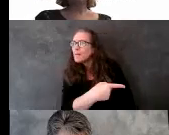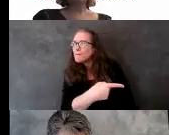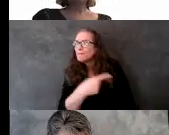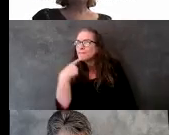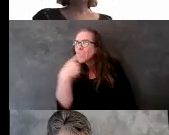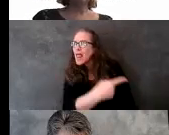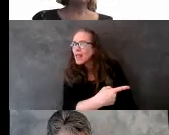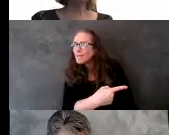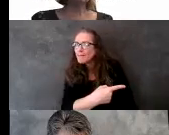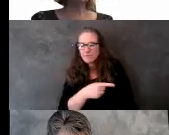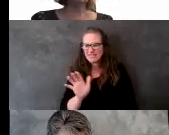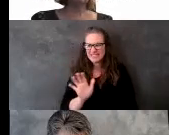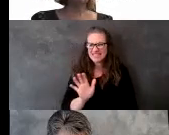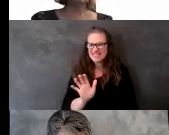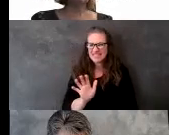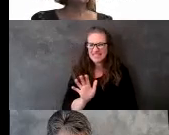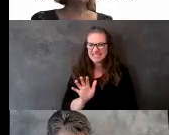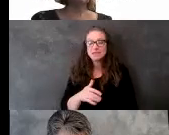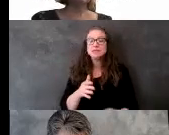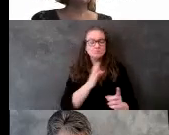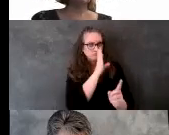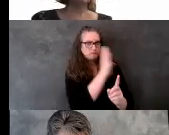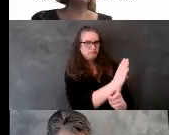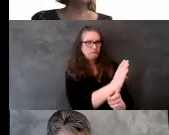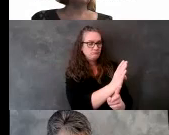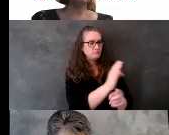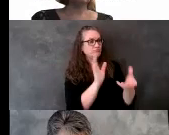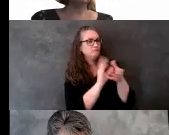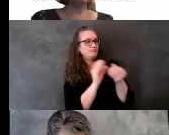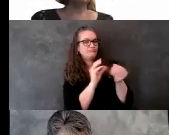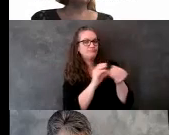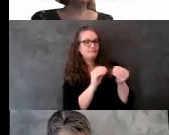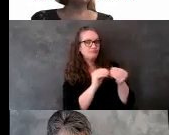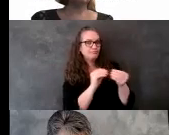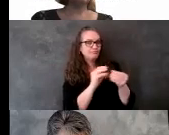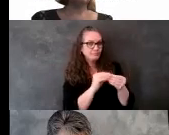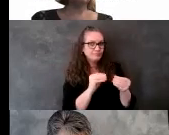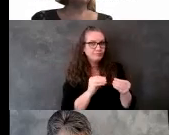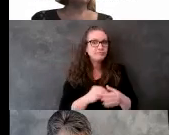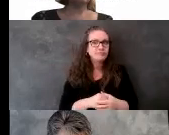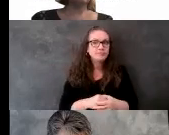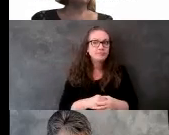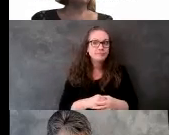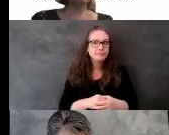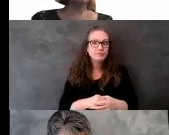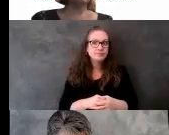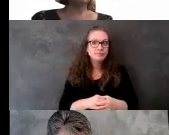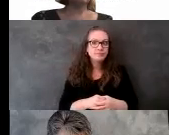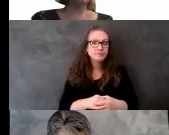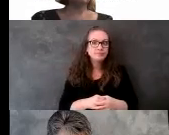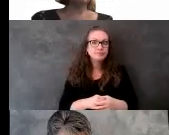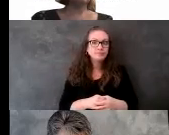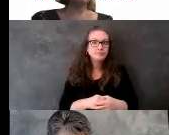person, that blah, blah, blah, blah, blah. You want to talk directly to the person and keep eye contact with that person. I find that